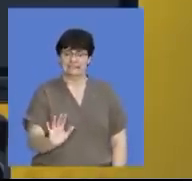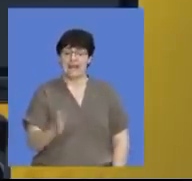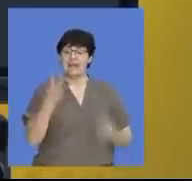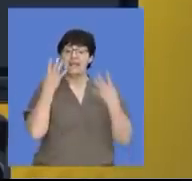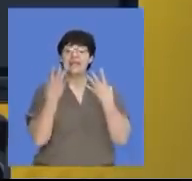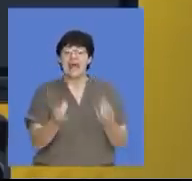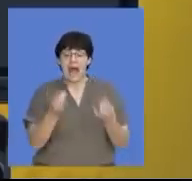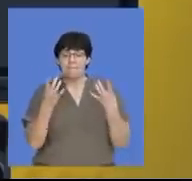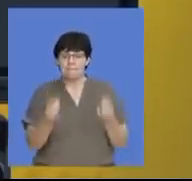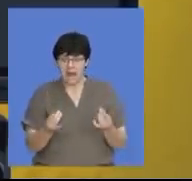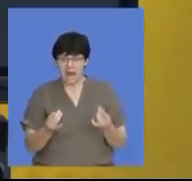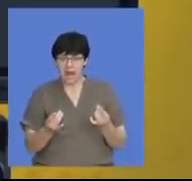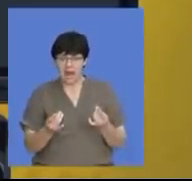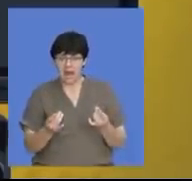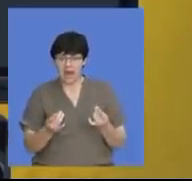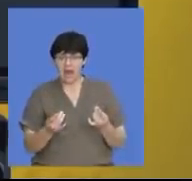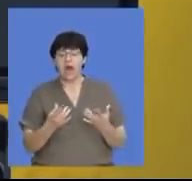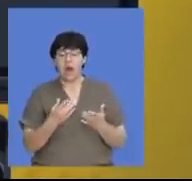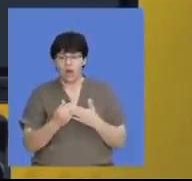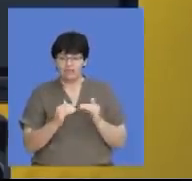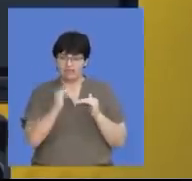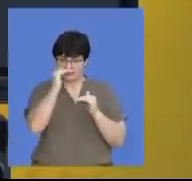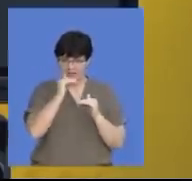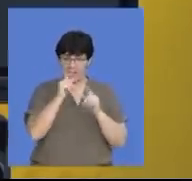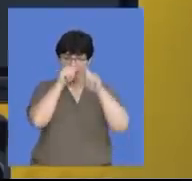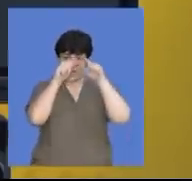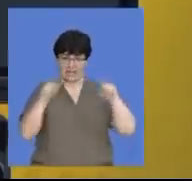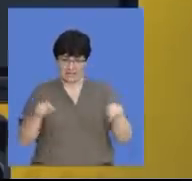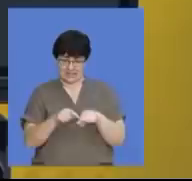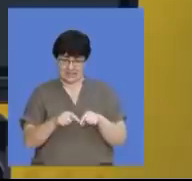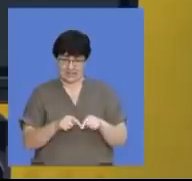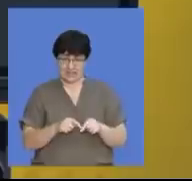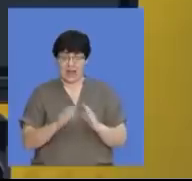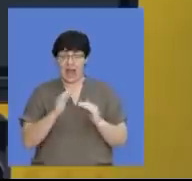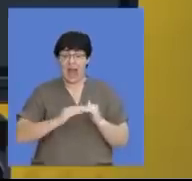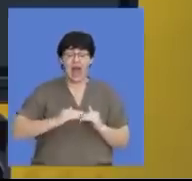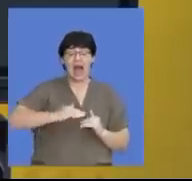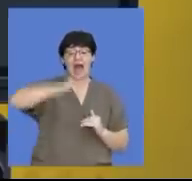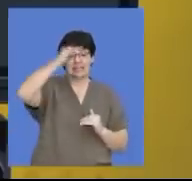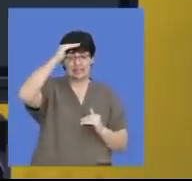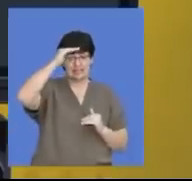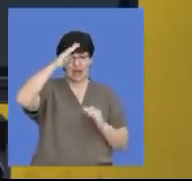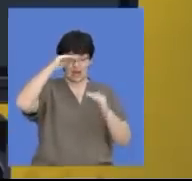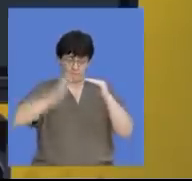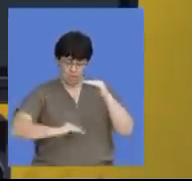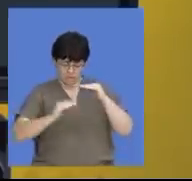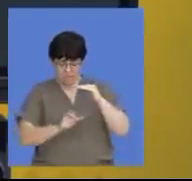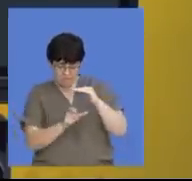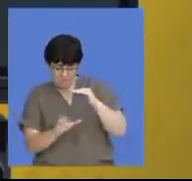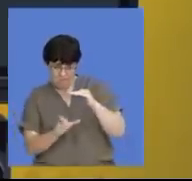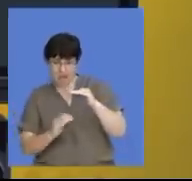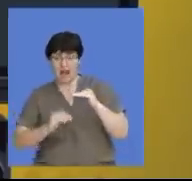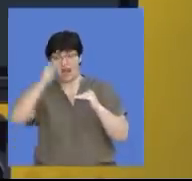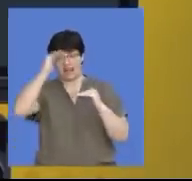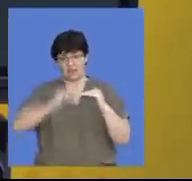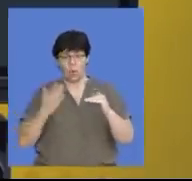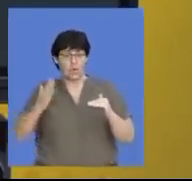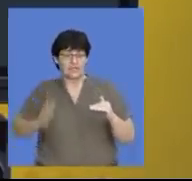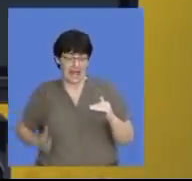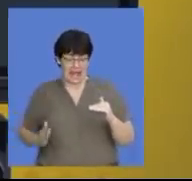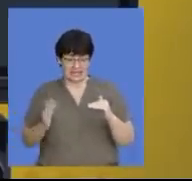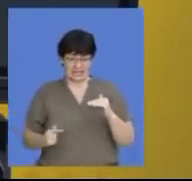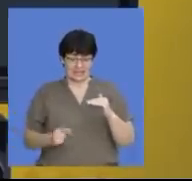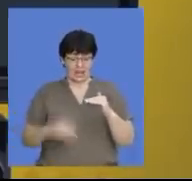the number is always at the apex of your trig beacon, and the height is always at the bottom or the side of the trig